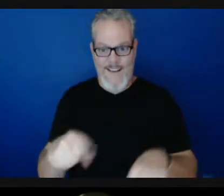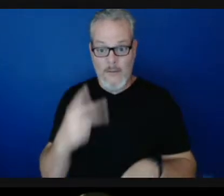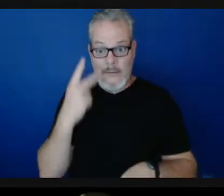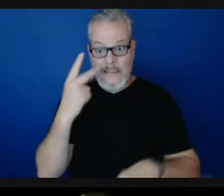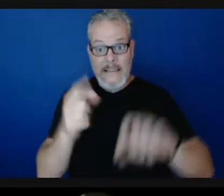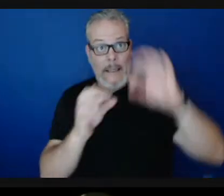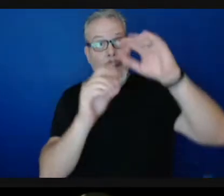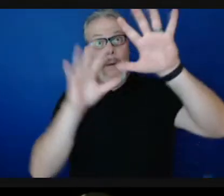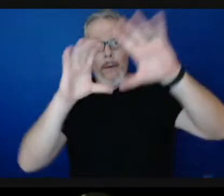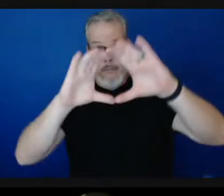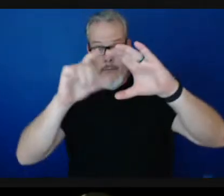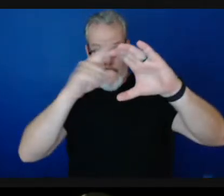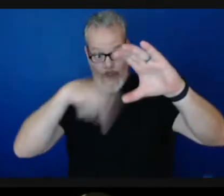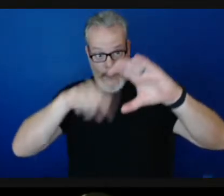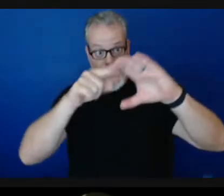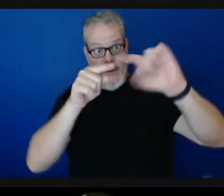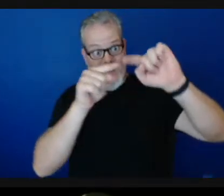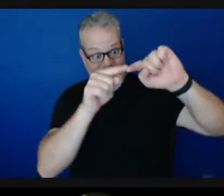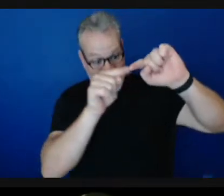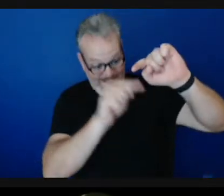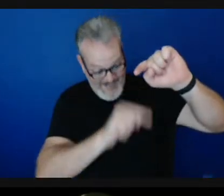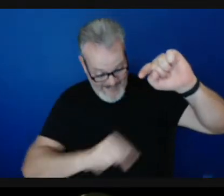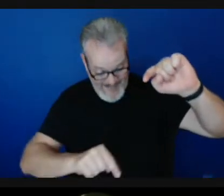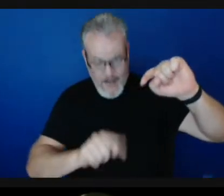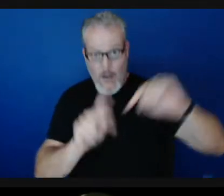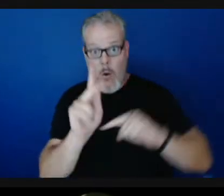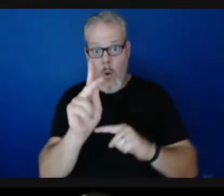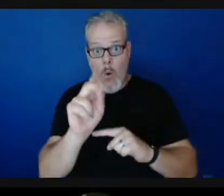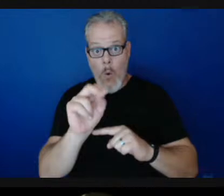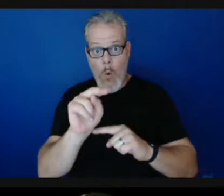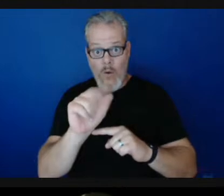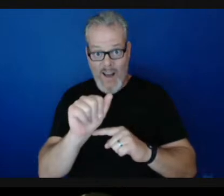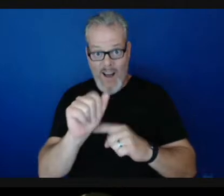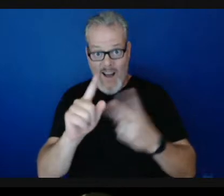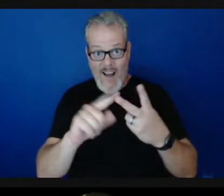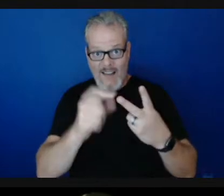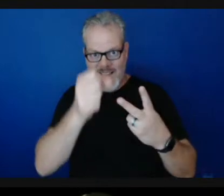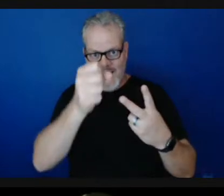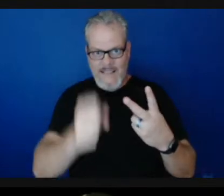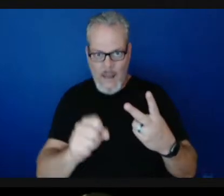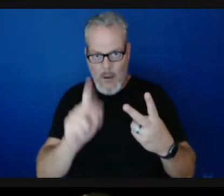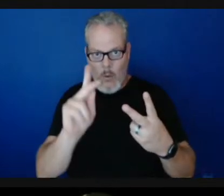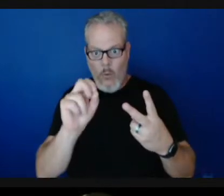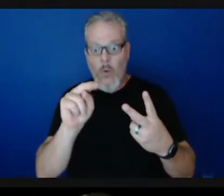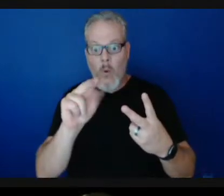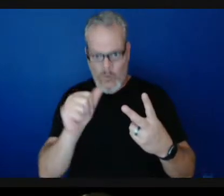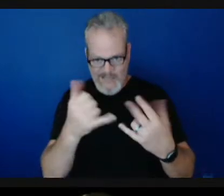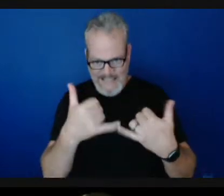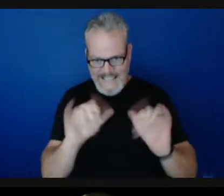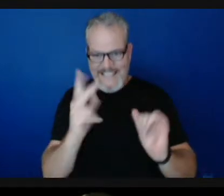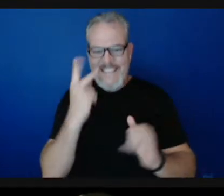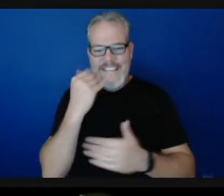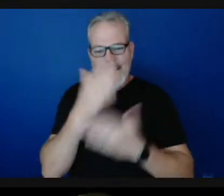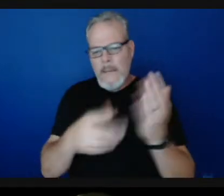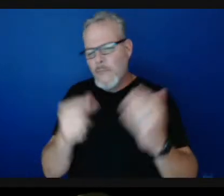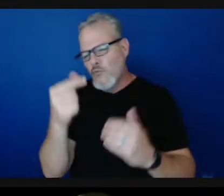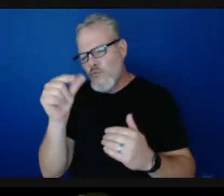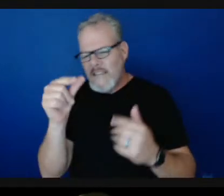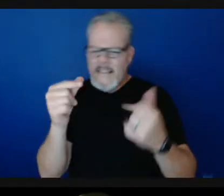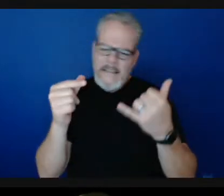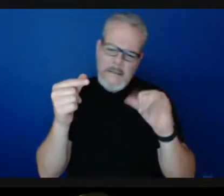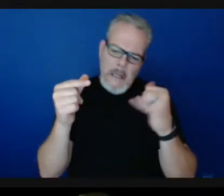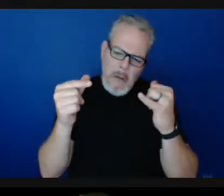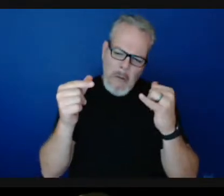here on the Kona and South Kona side. So it does seem like there is still lingering effects of the VOG, especially there.